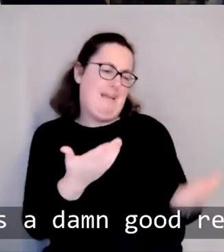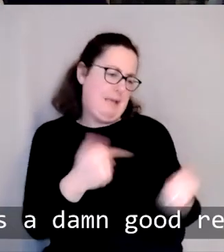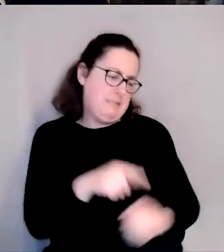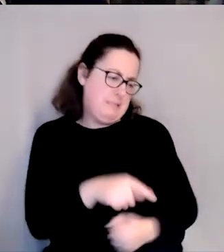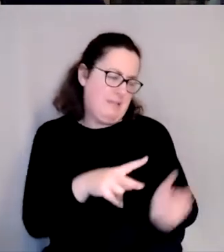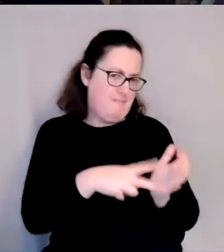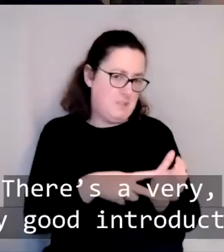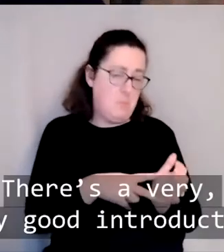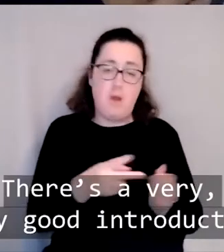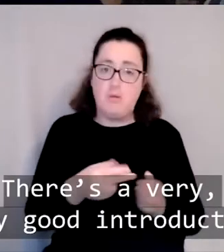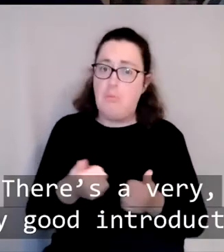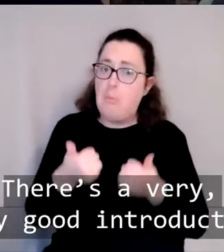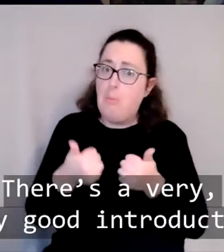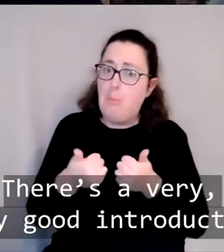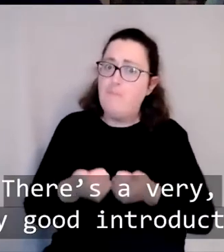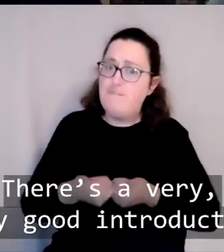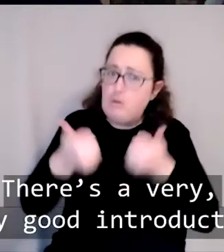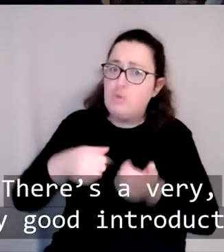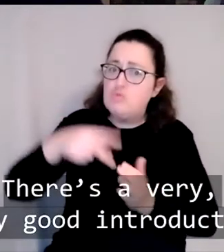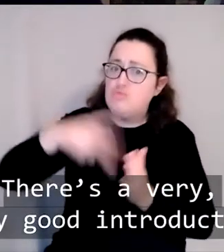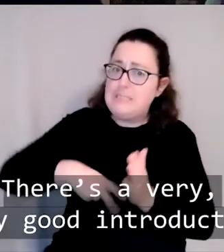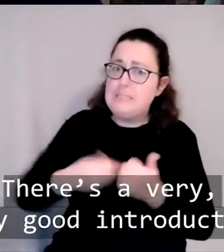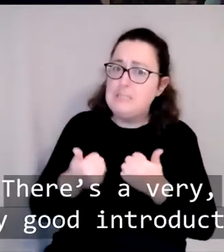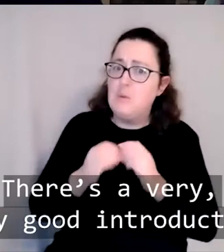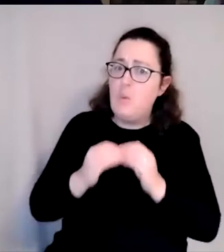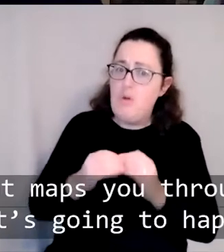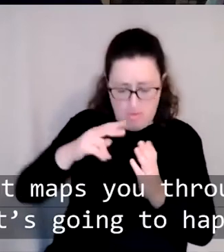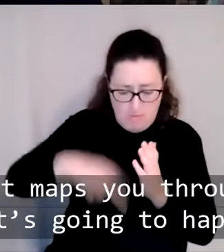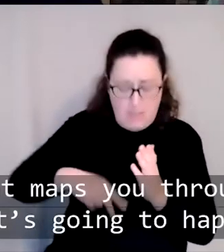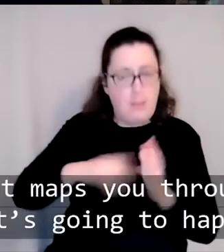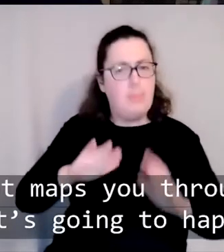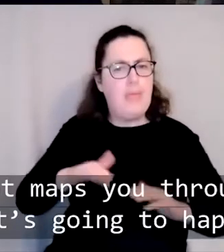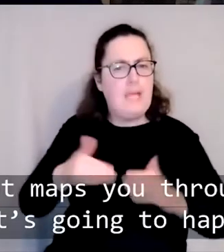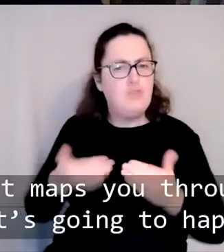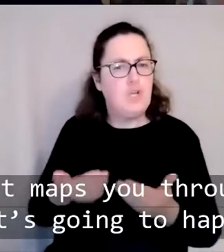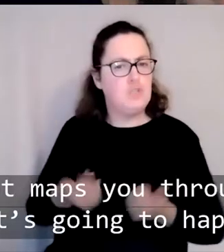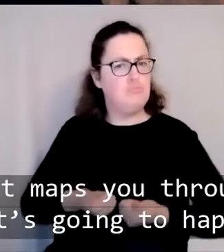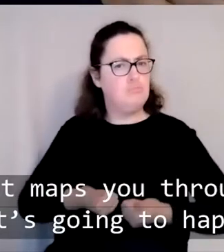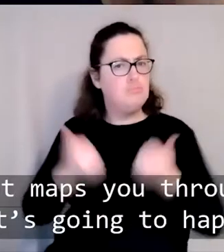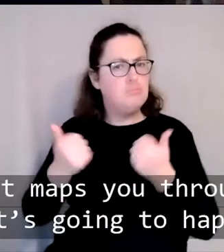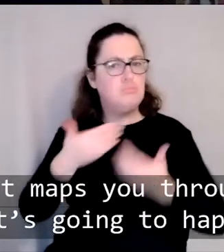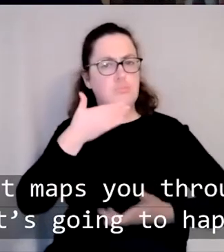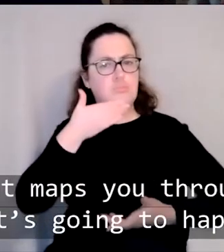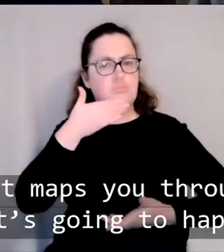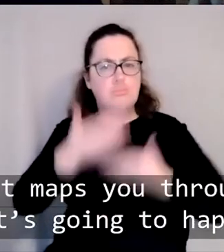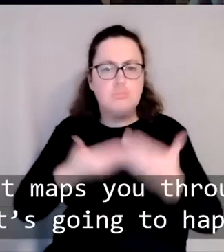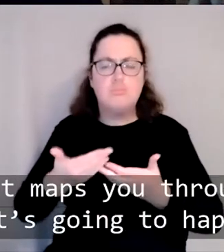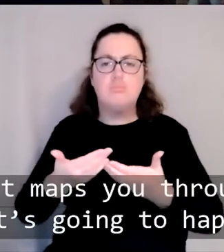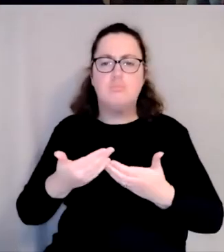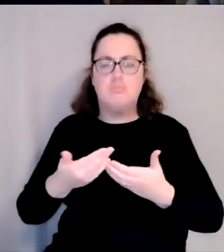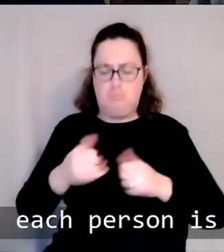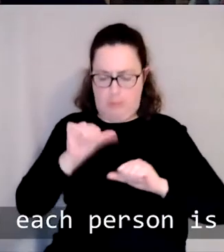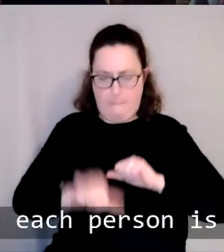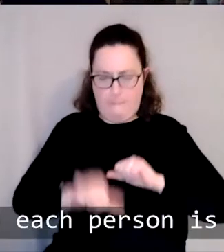read. It's there's a very, very good introduction that kind of maps you through what's going to